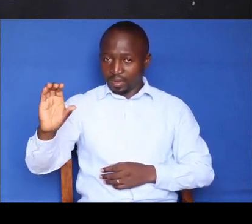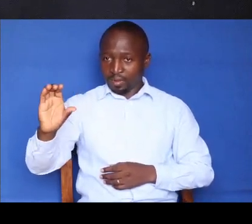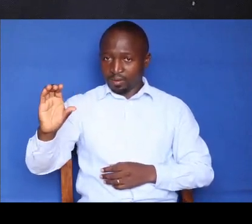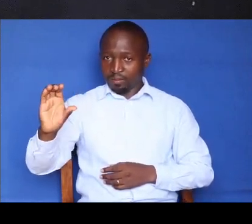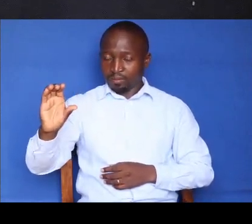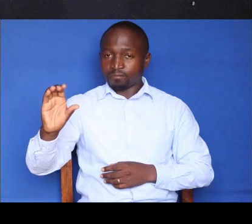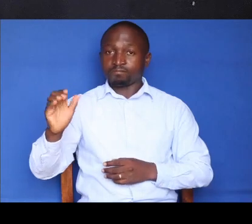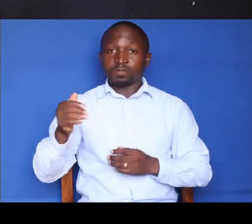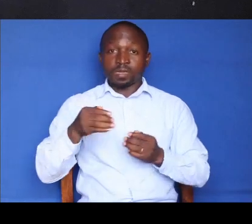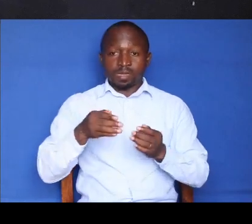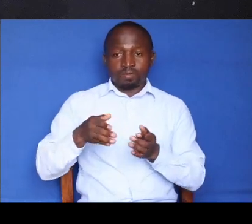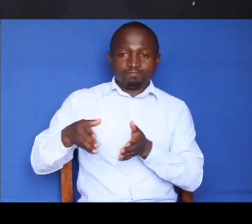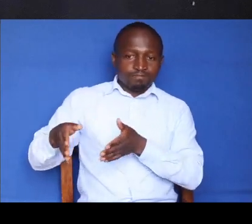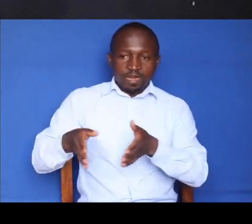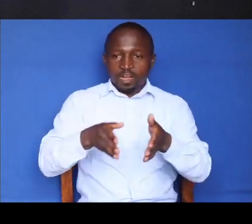river